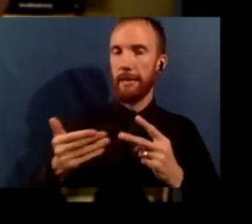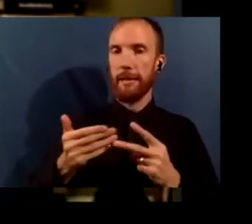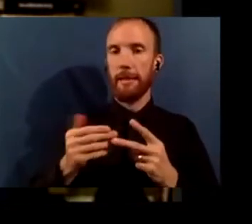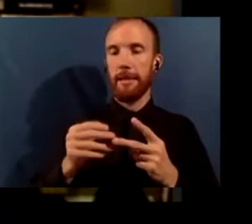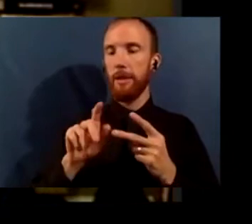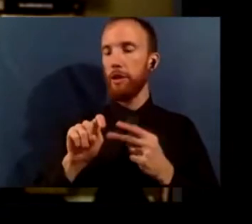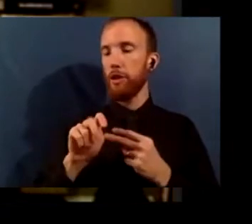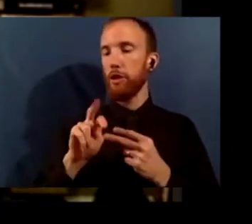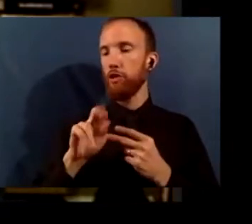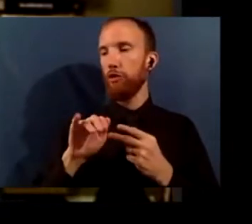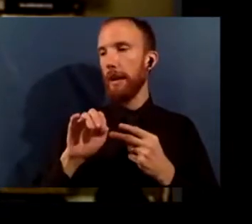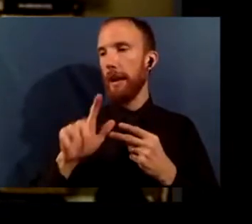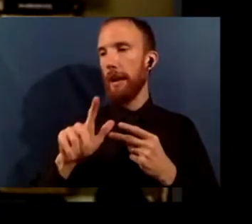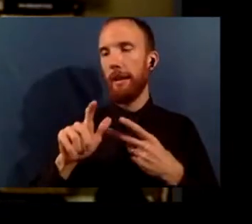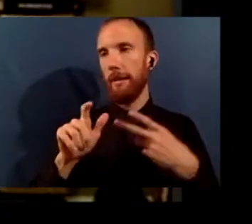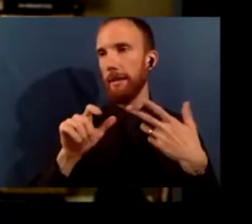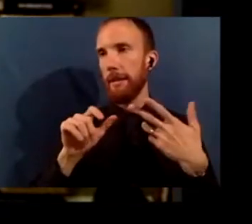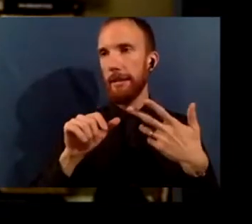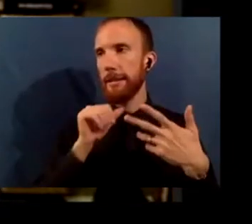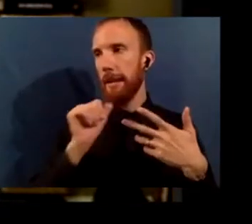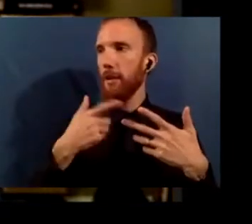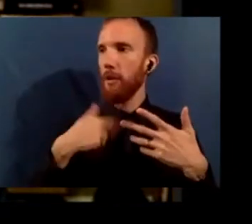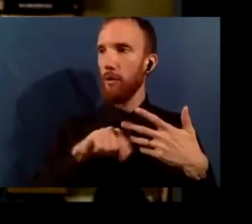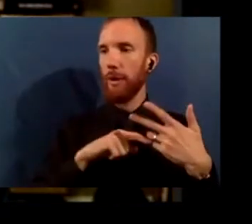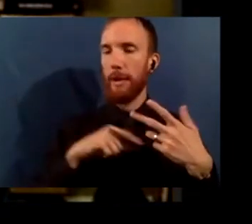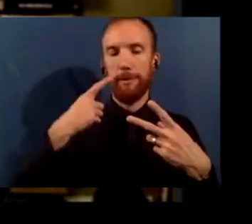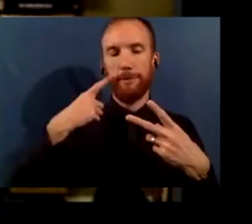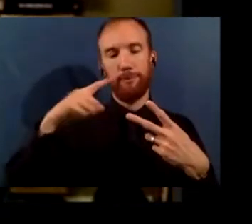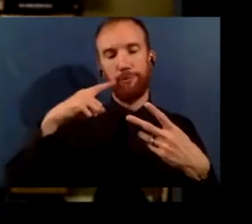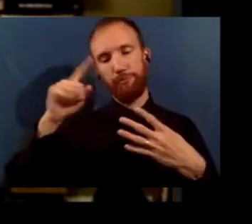X, Y, Z. You know, we are part of